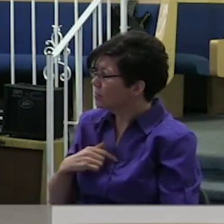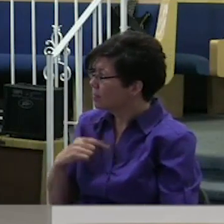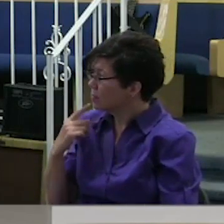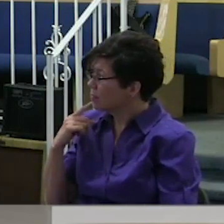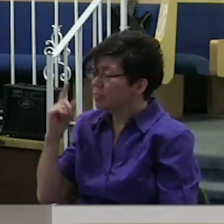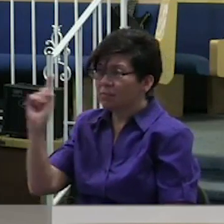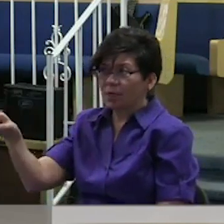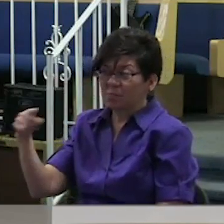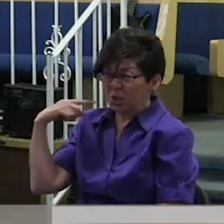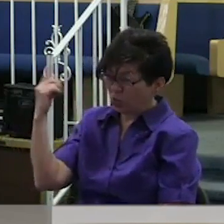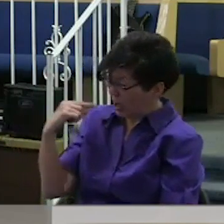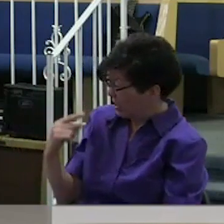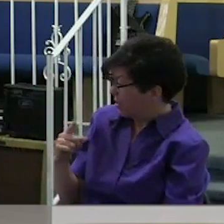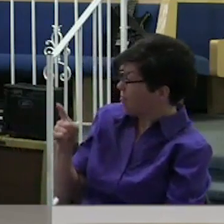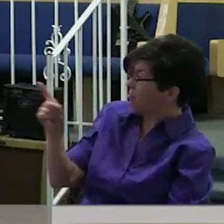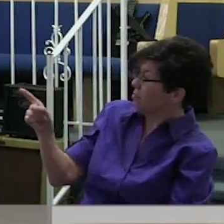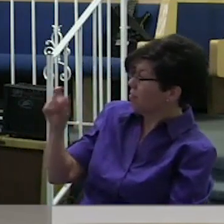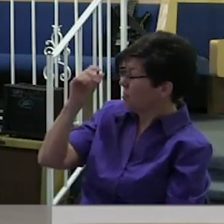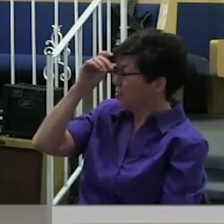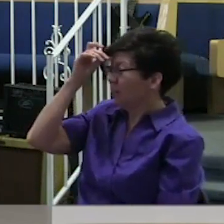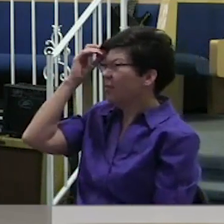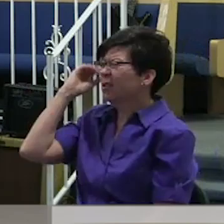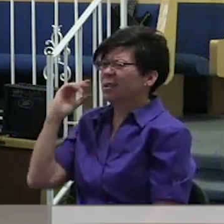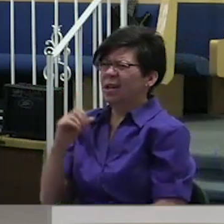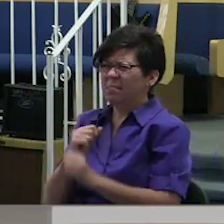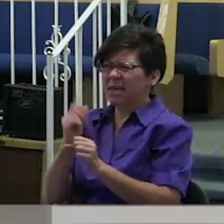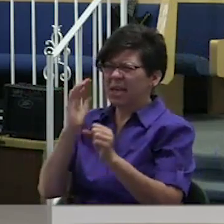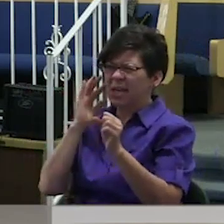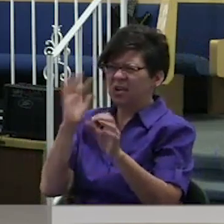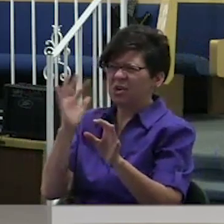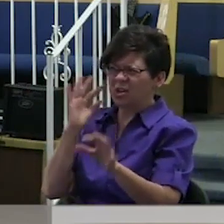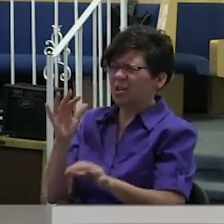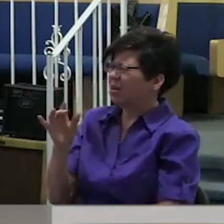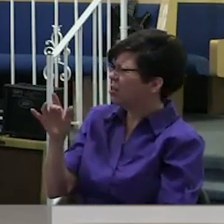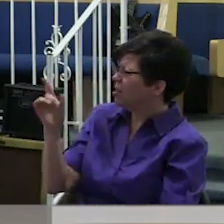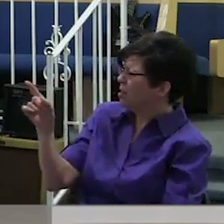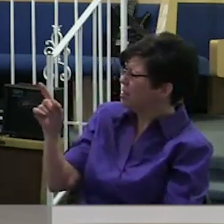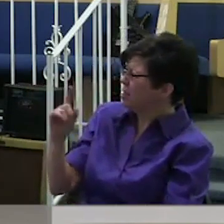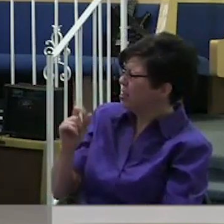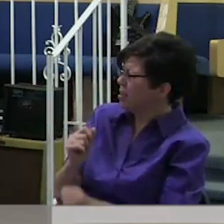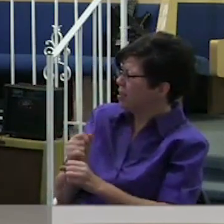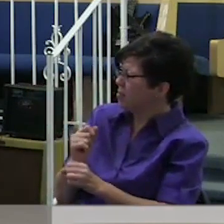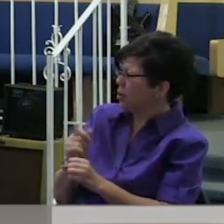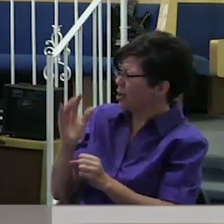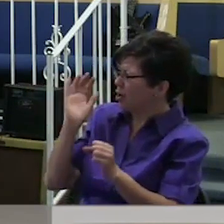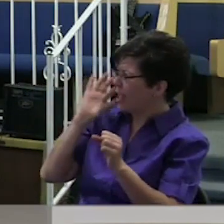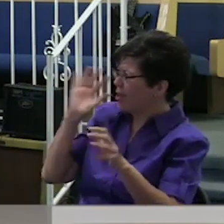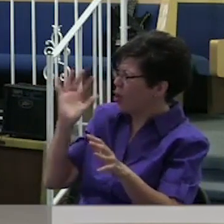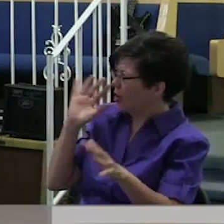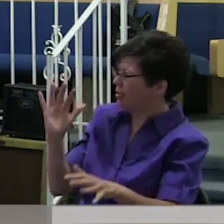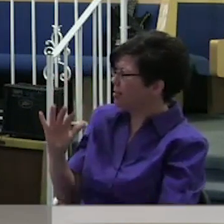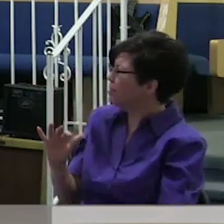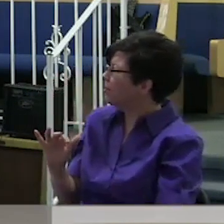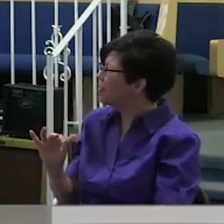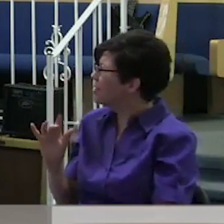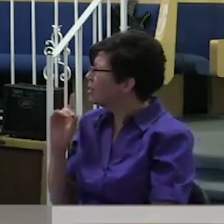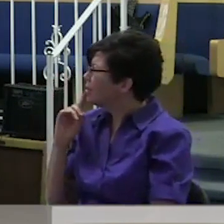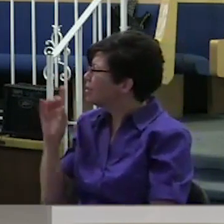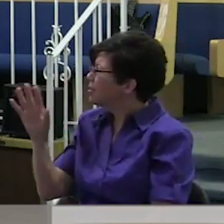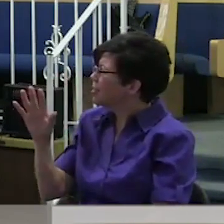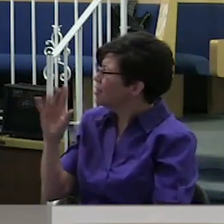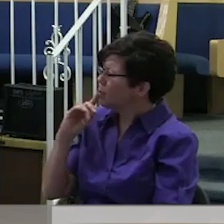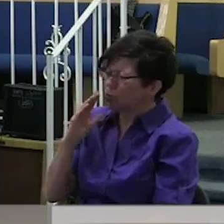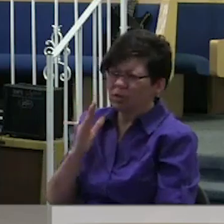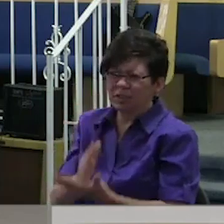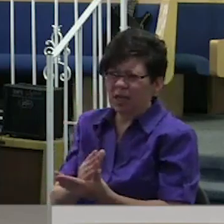be crazy. Then they're making all that racket. They're not making all that noise. They need to stop